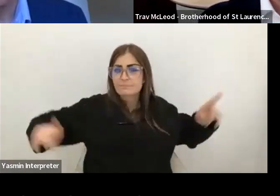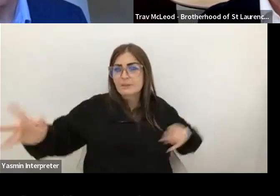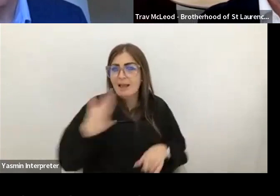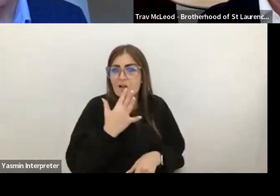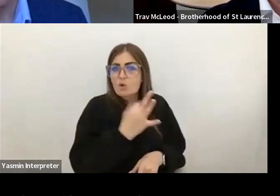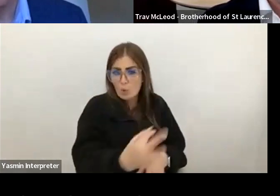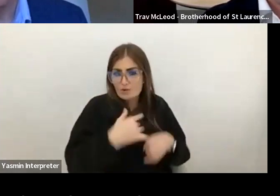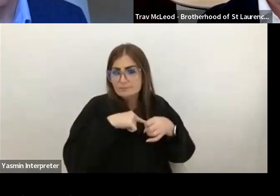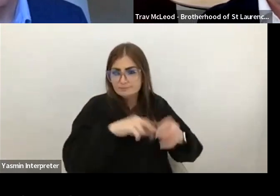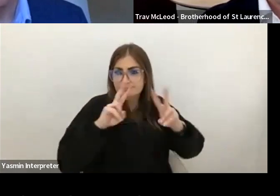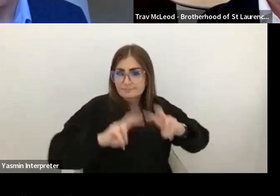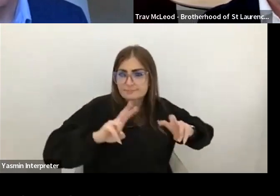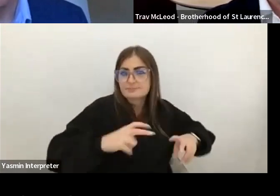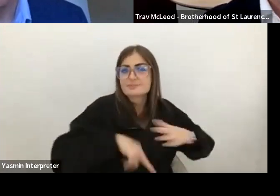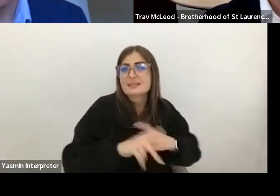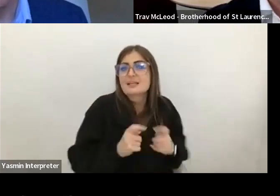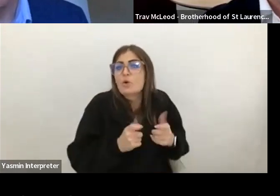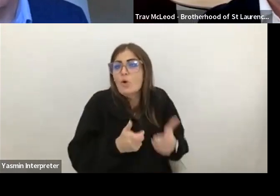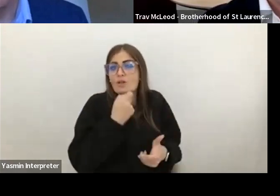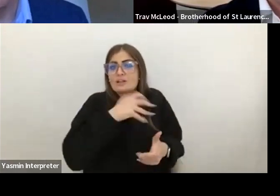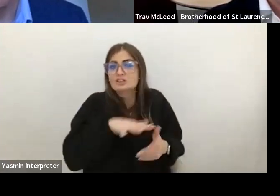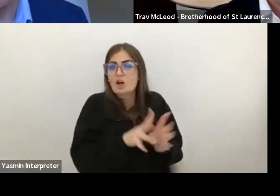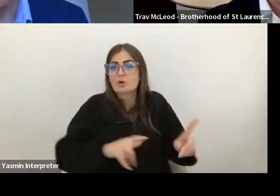inquiry into early childhood education and care.